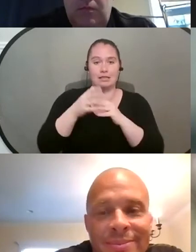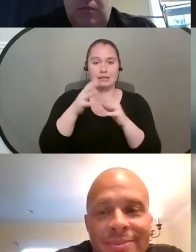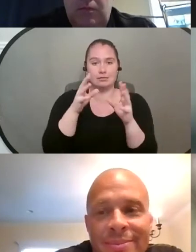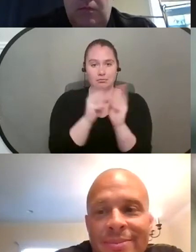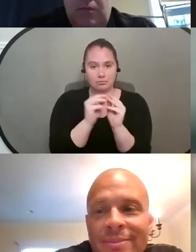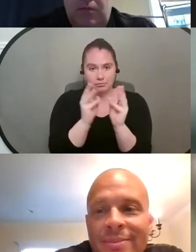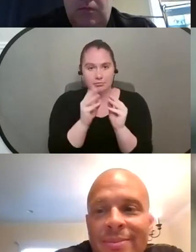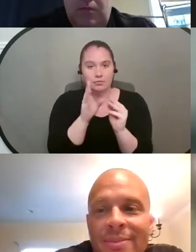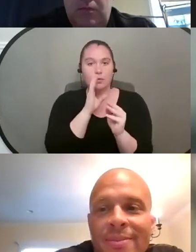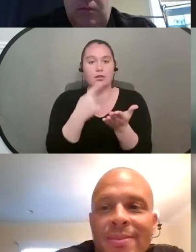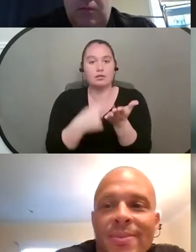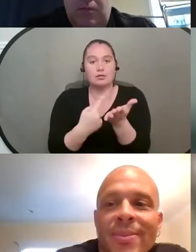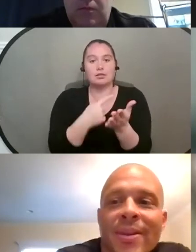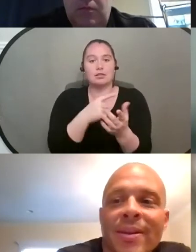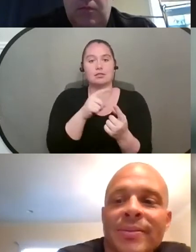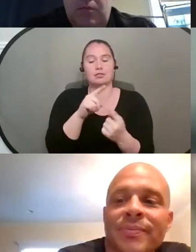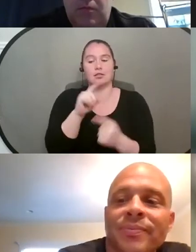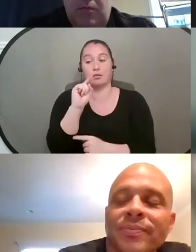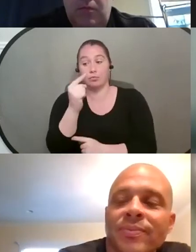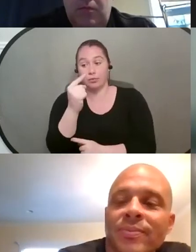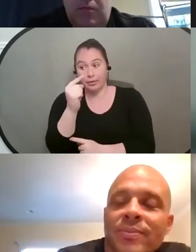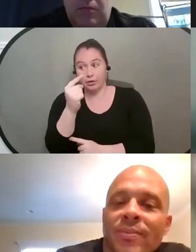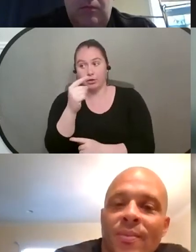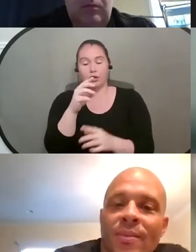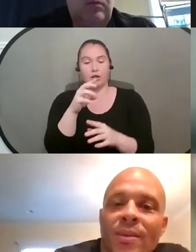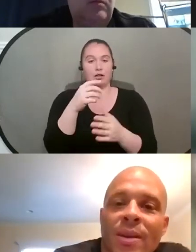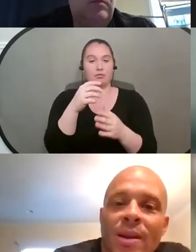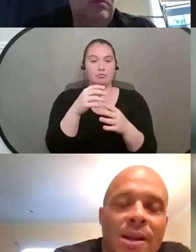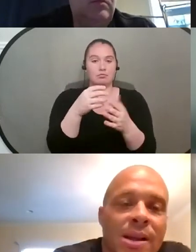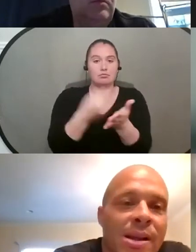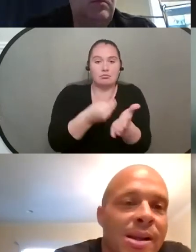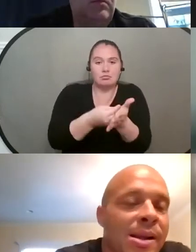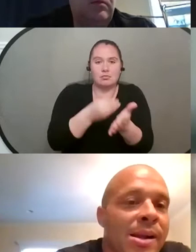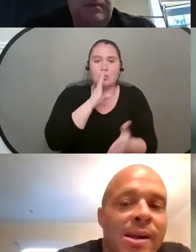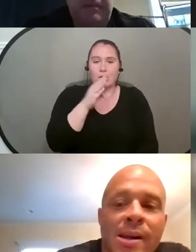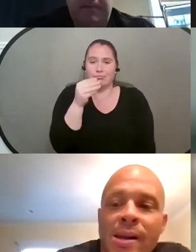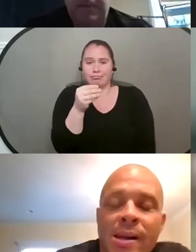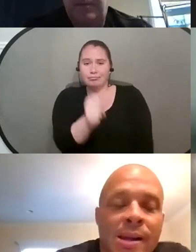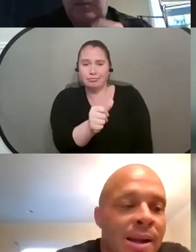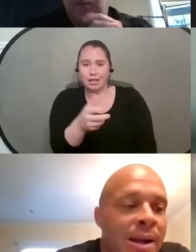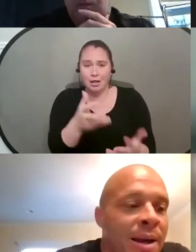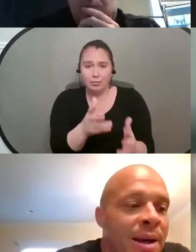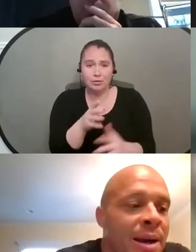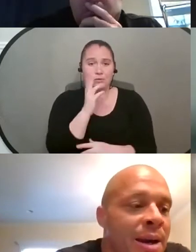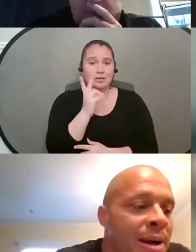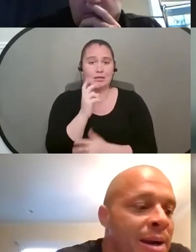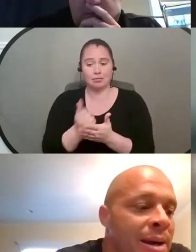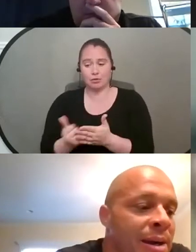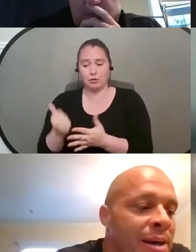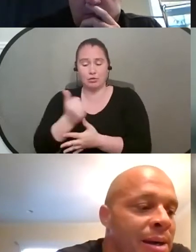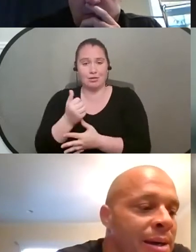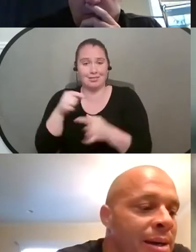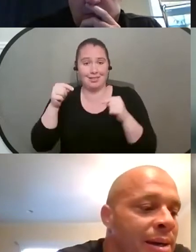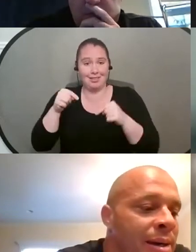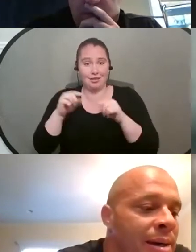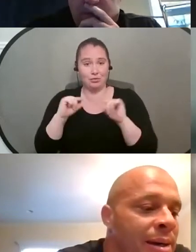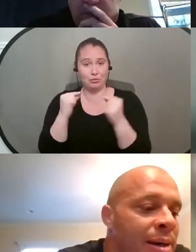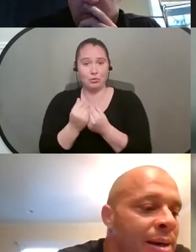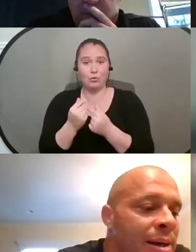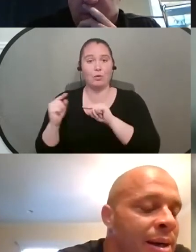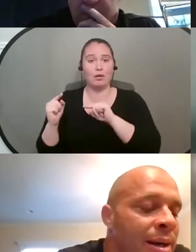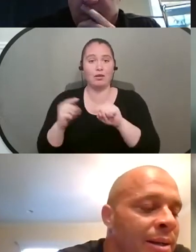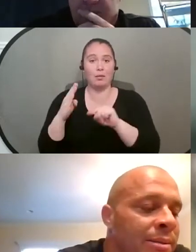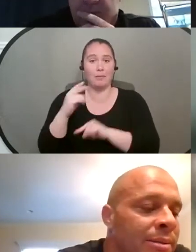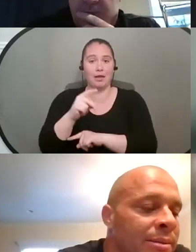with preliminary values so we get a better sense of the dollars as we identify the priorities in this group. That's where we can come back and say